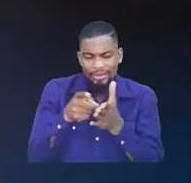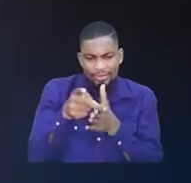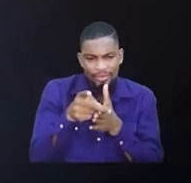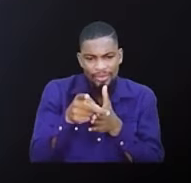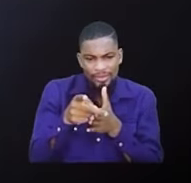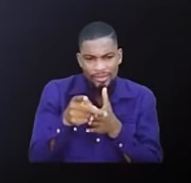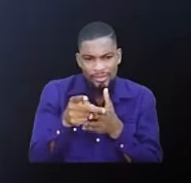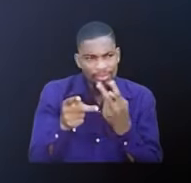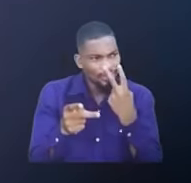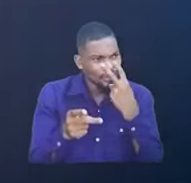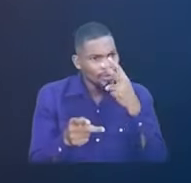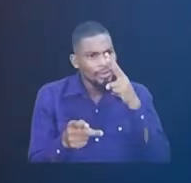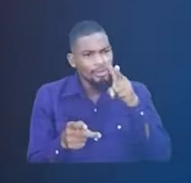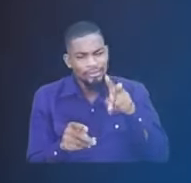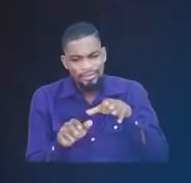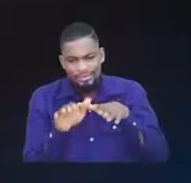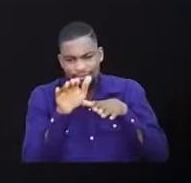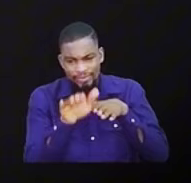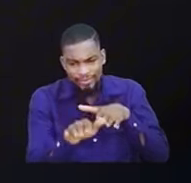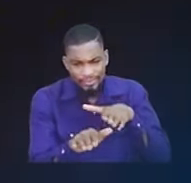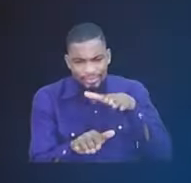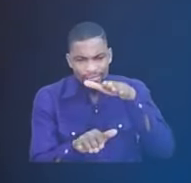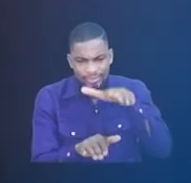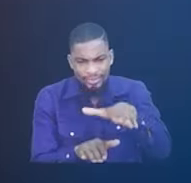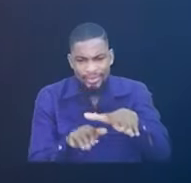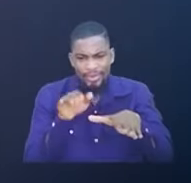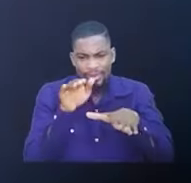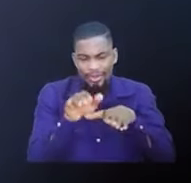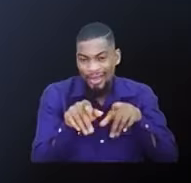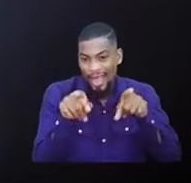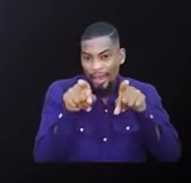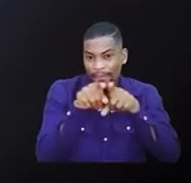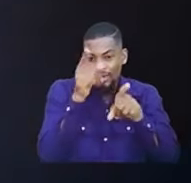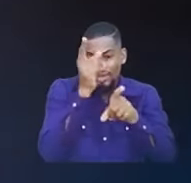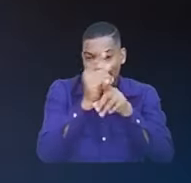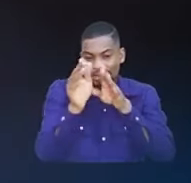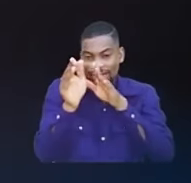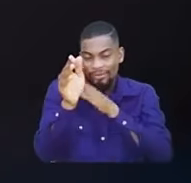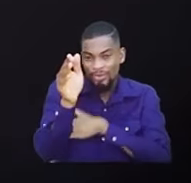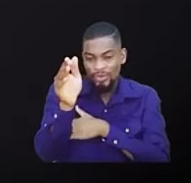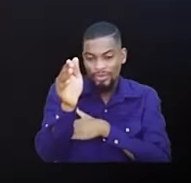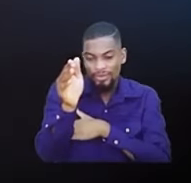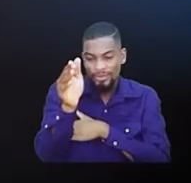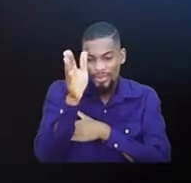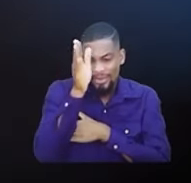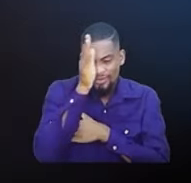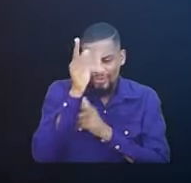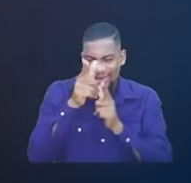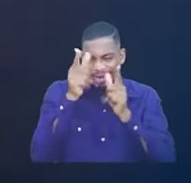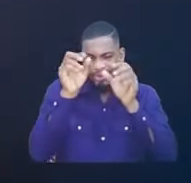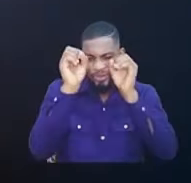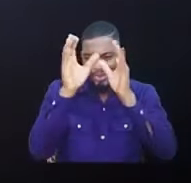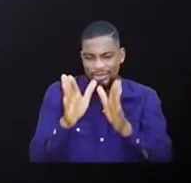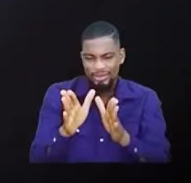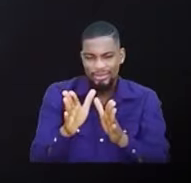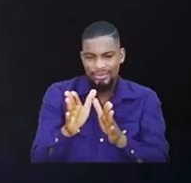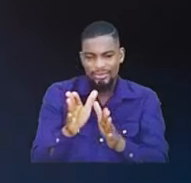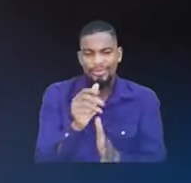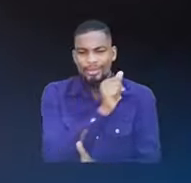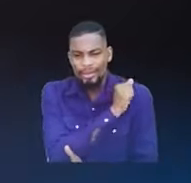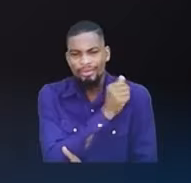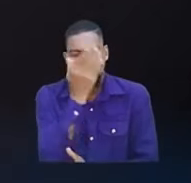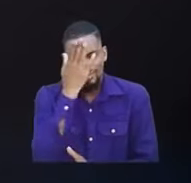by moving according to the statutes of God. The father is a great teacher. And Amnon himself, he knew that he had